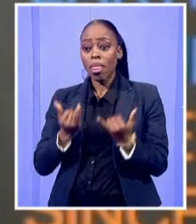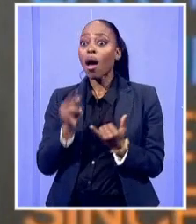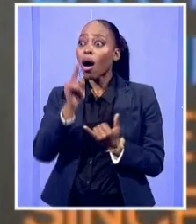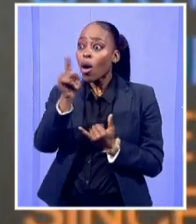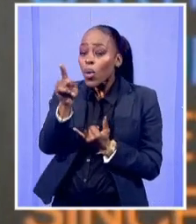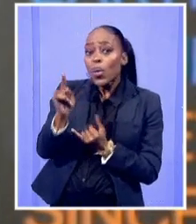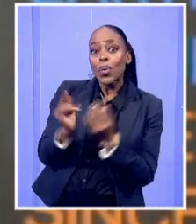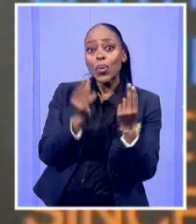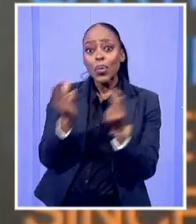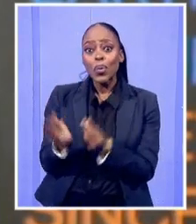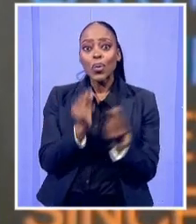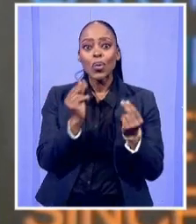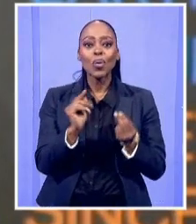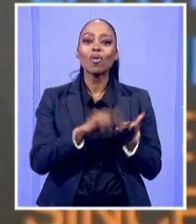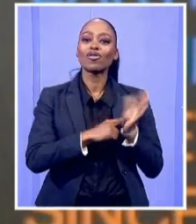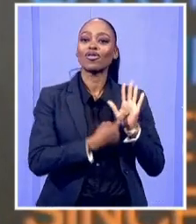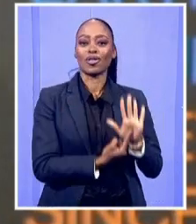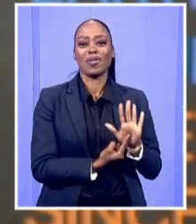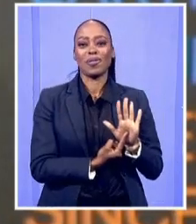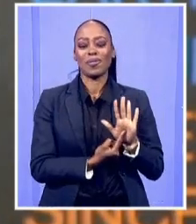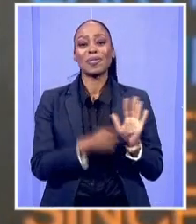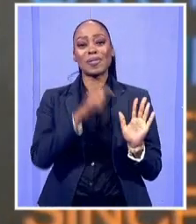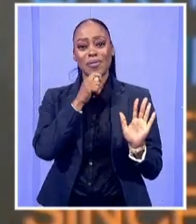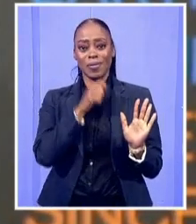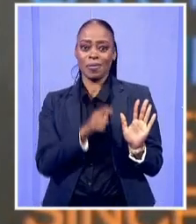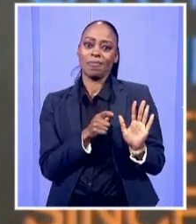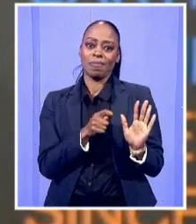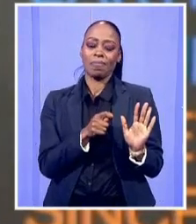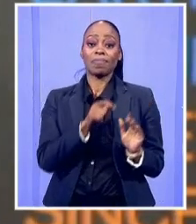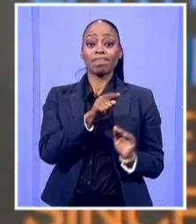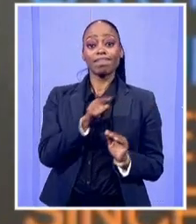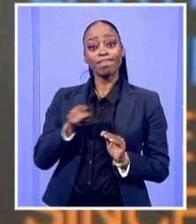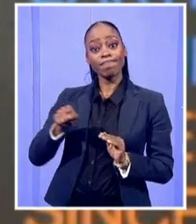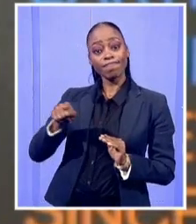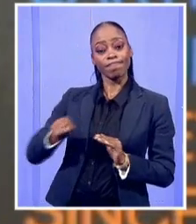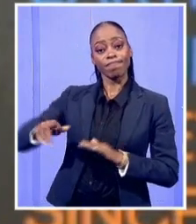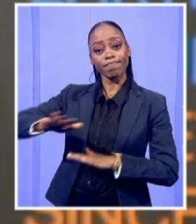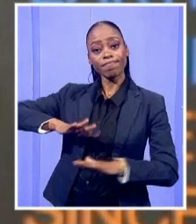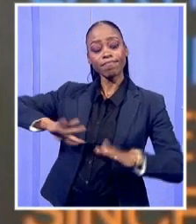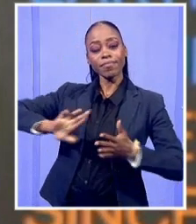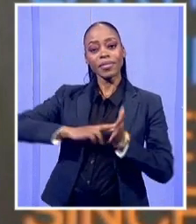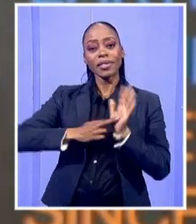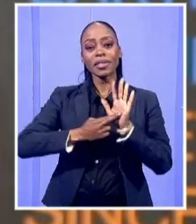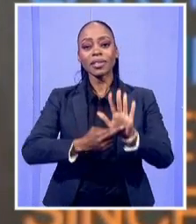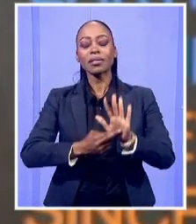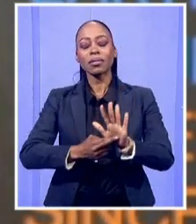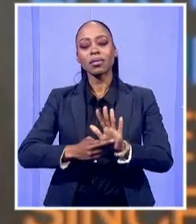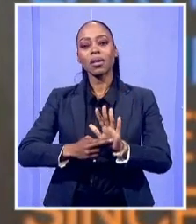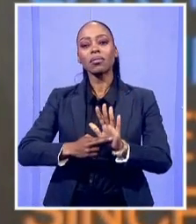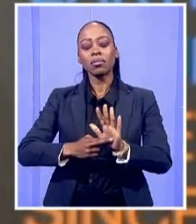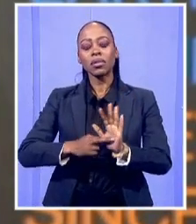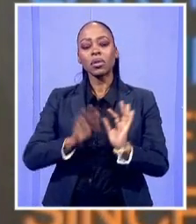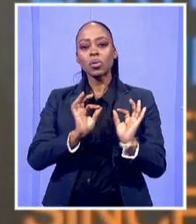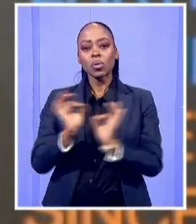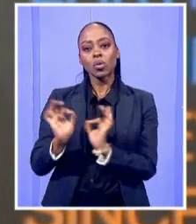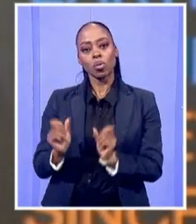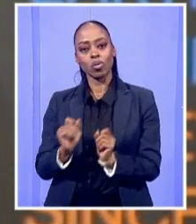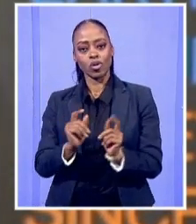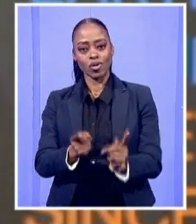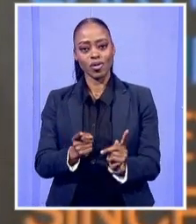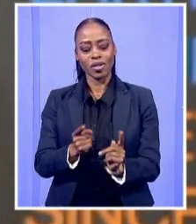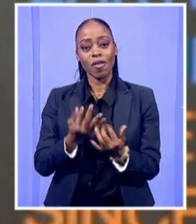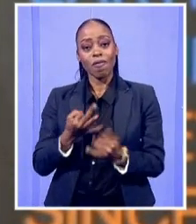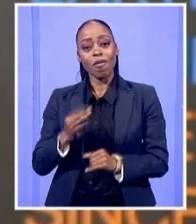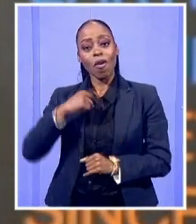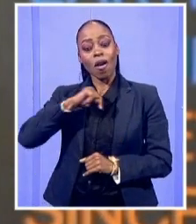local manufacturing facility represents an exciting new chapter in Sandvik's presence in our